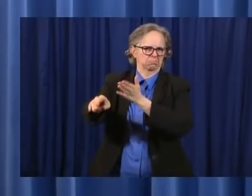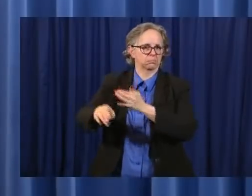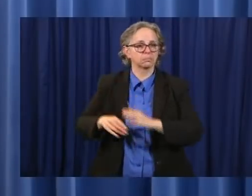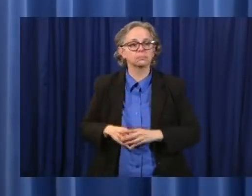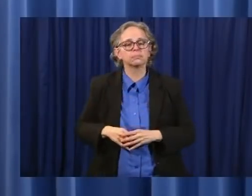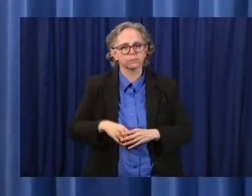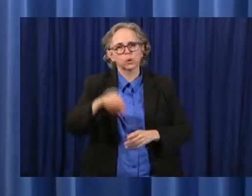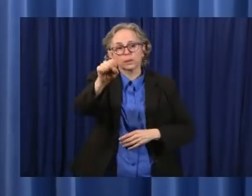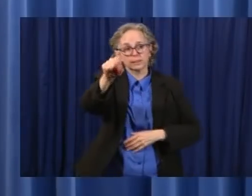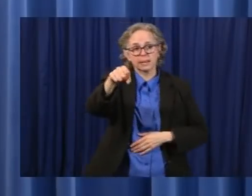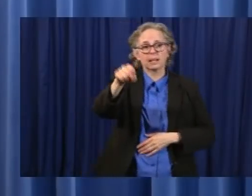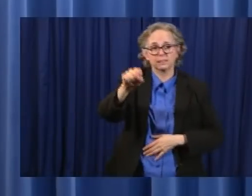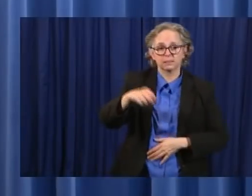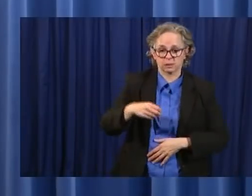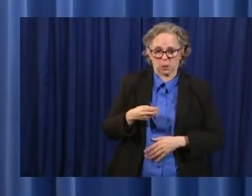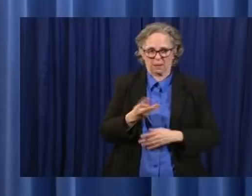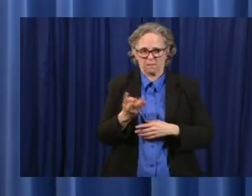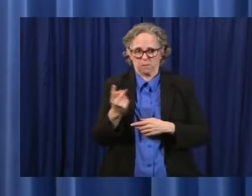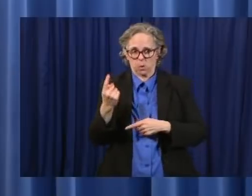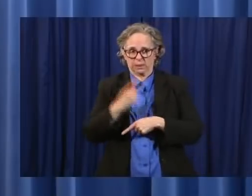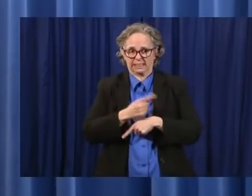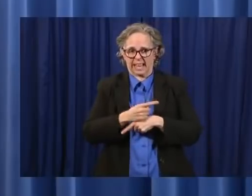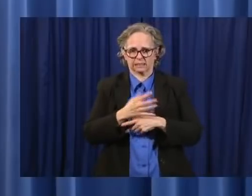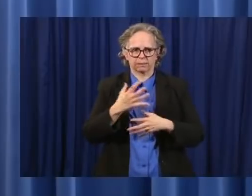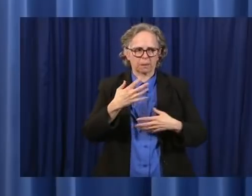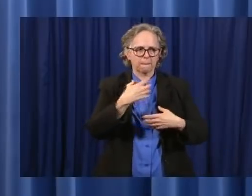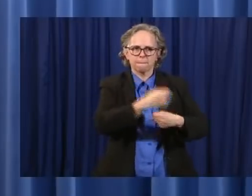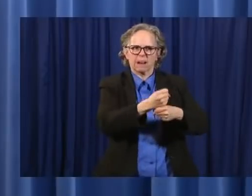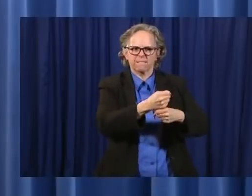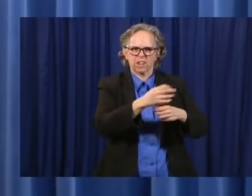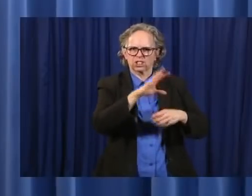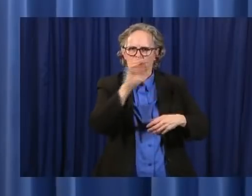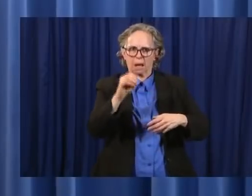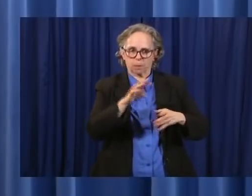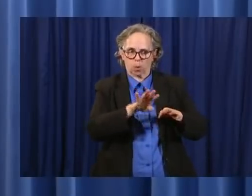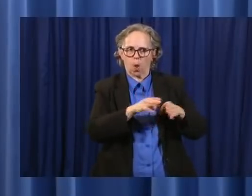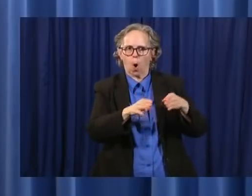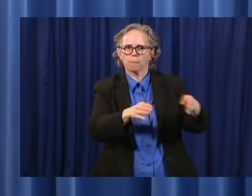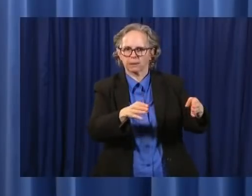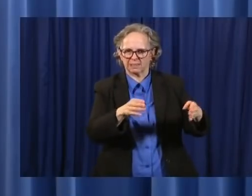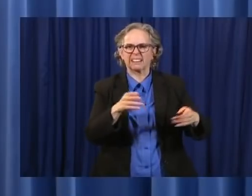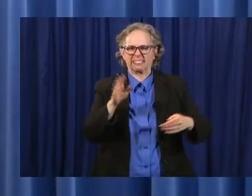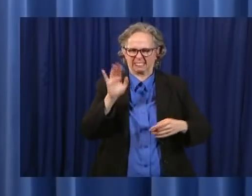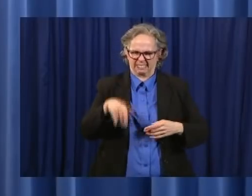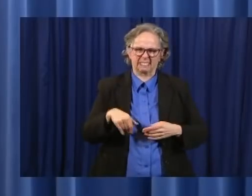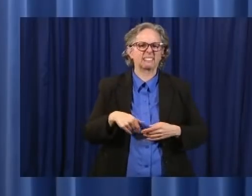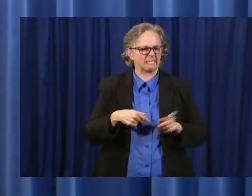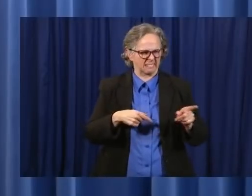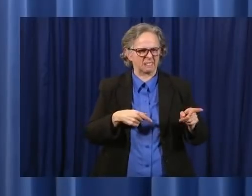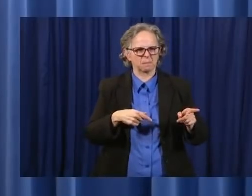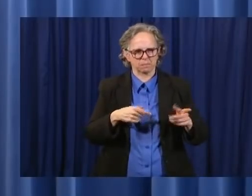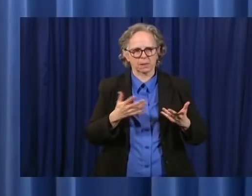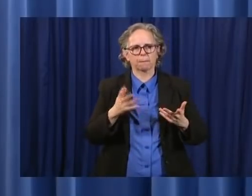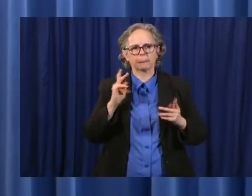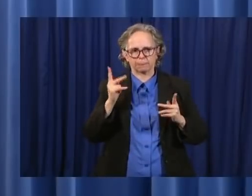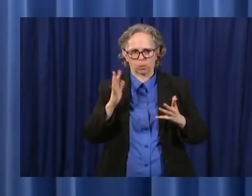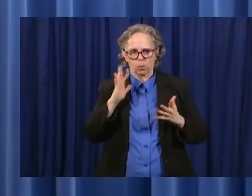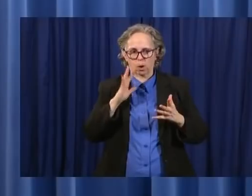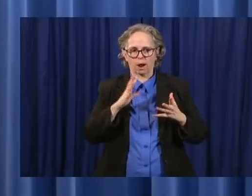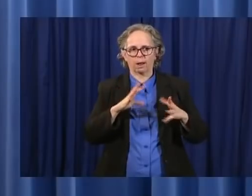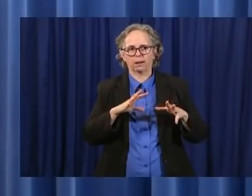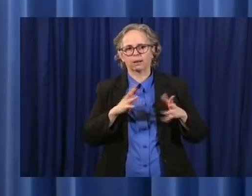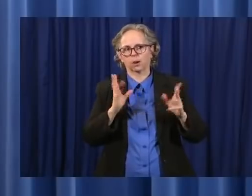days when manufacturing and other companies are allowed to start back, those that have already started. So it will